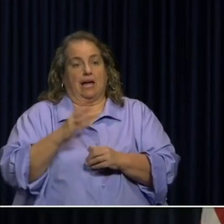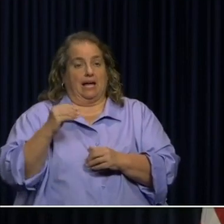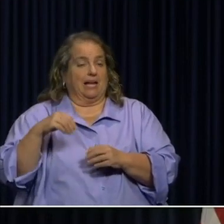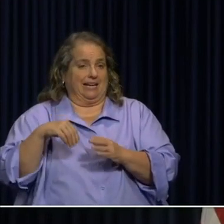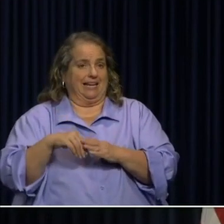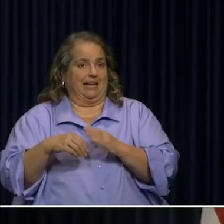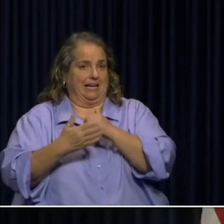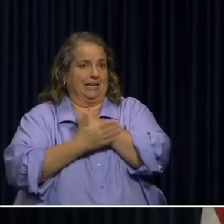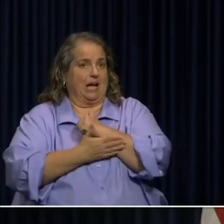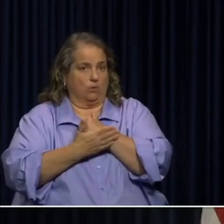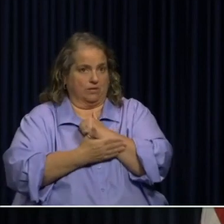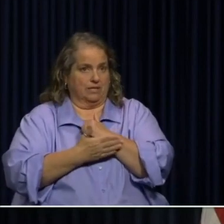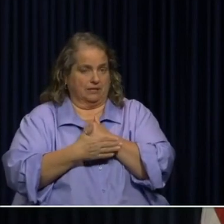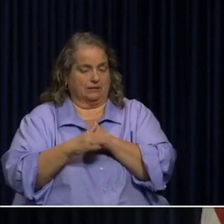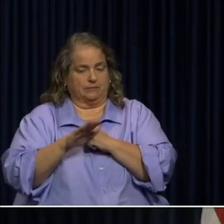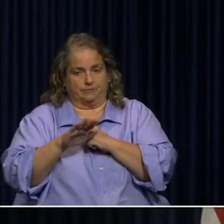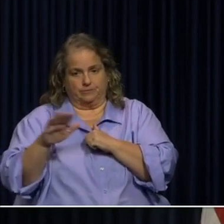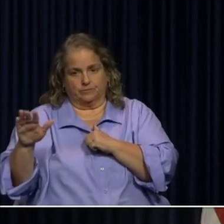county